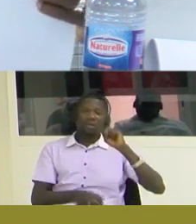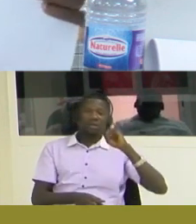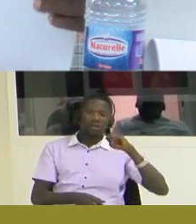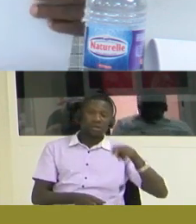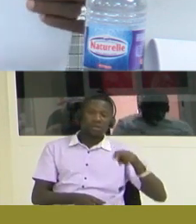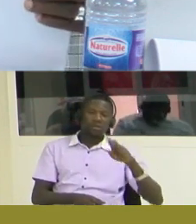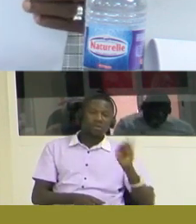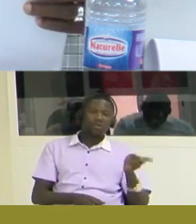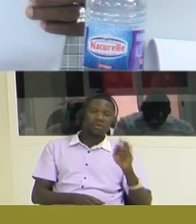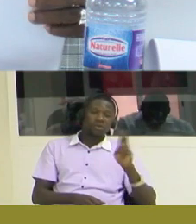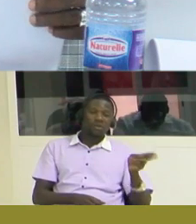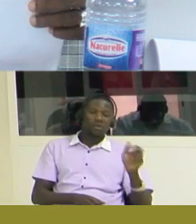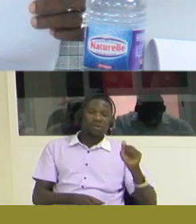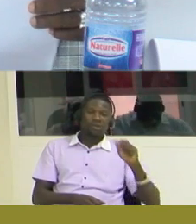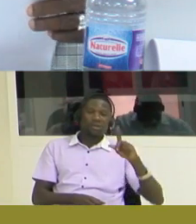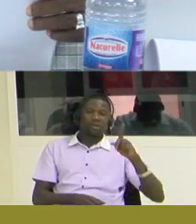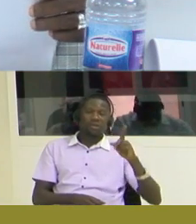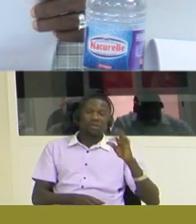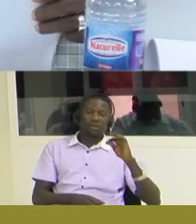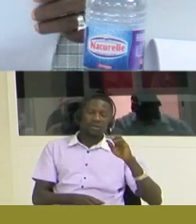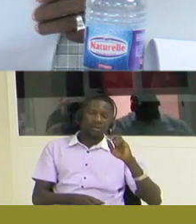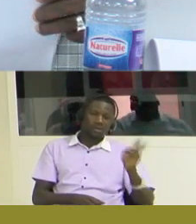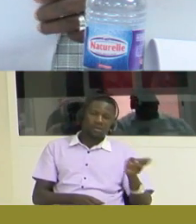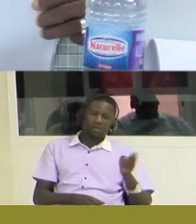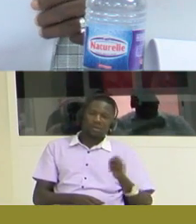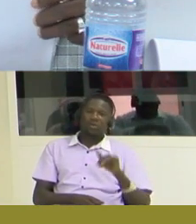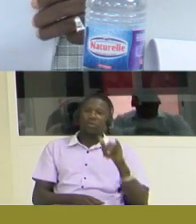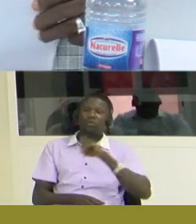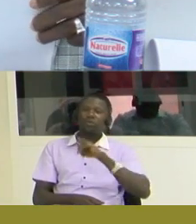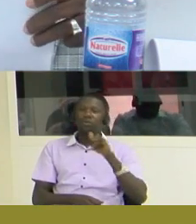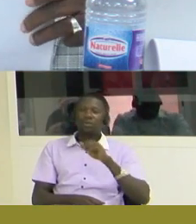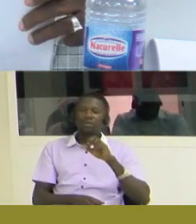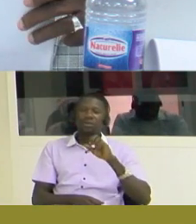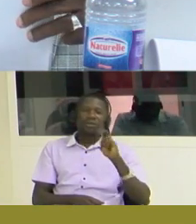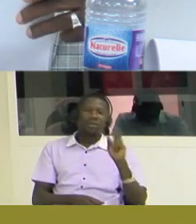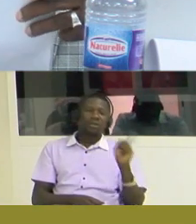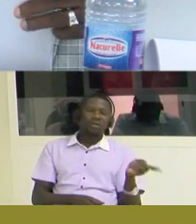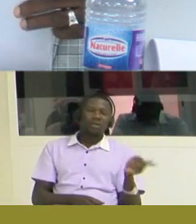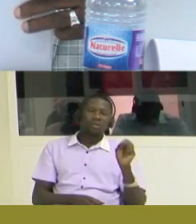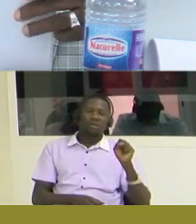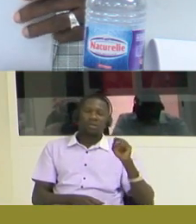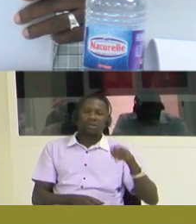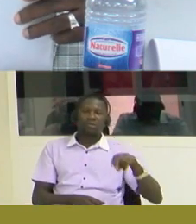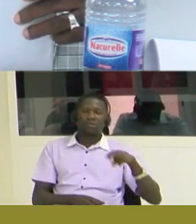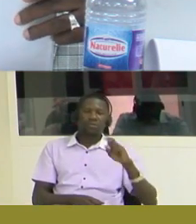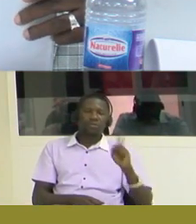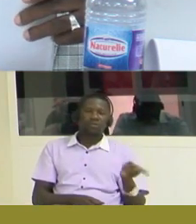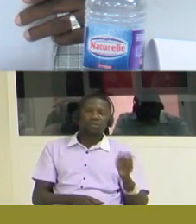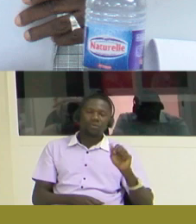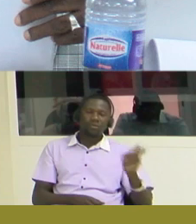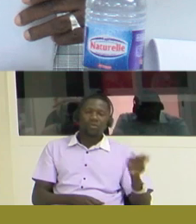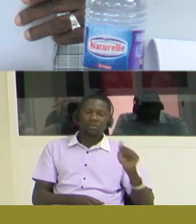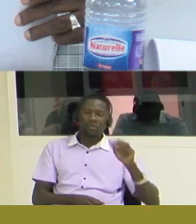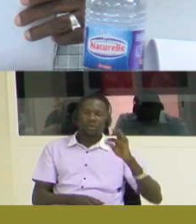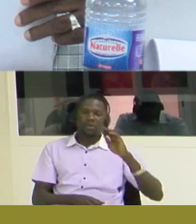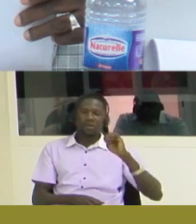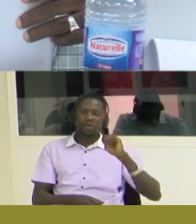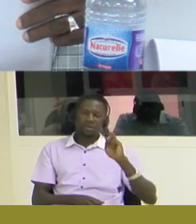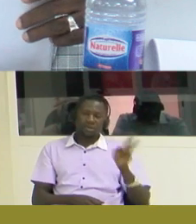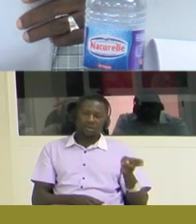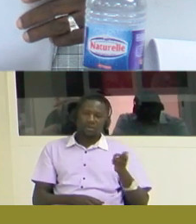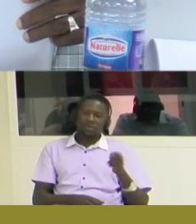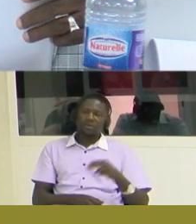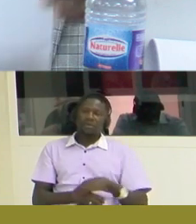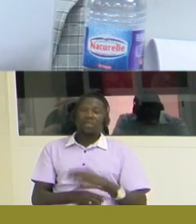to he said yes captain edward singer Tay and Warrant Officer Martin who is now